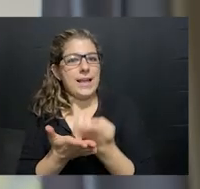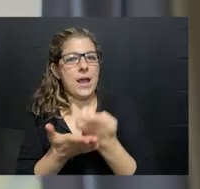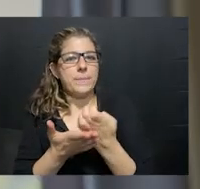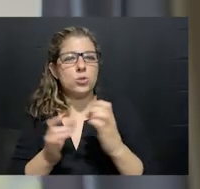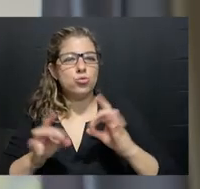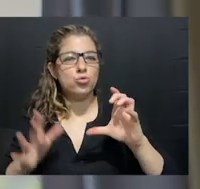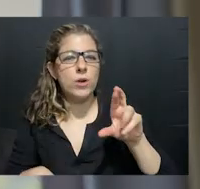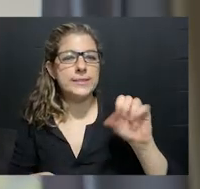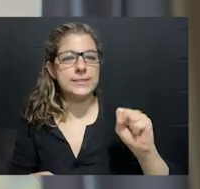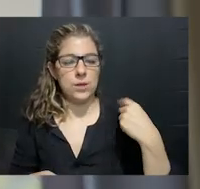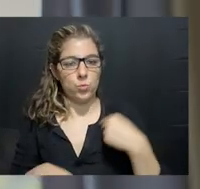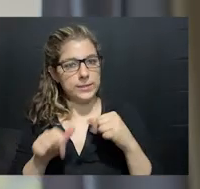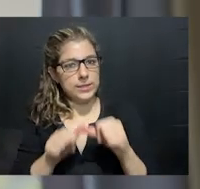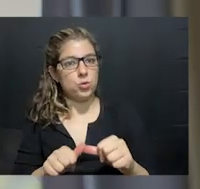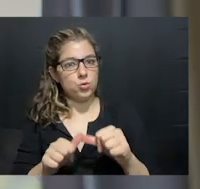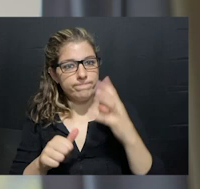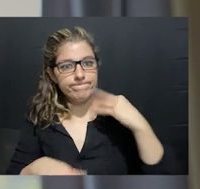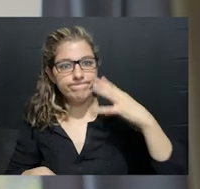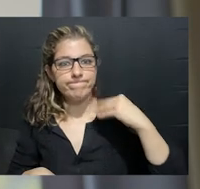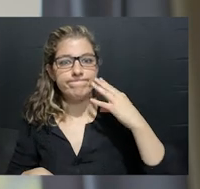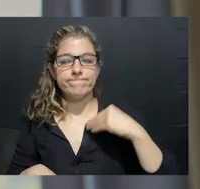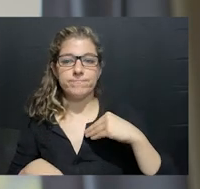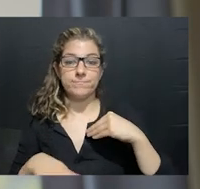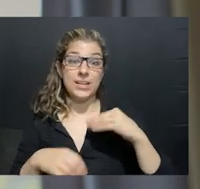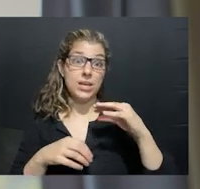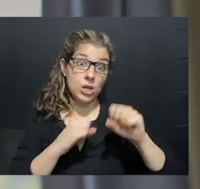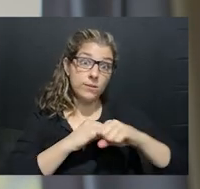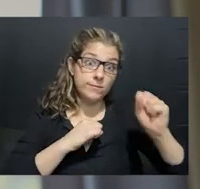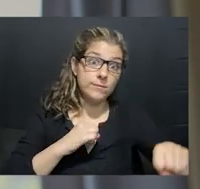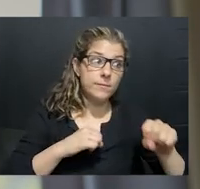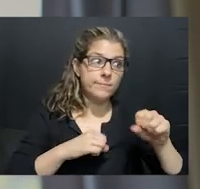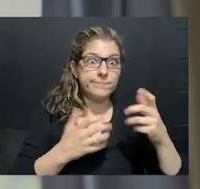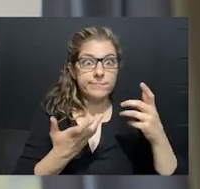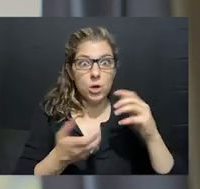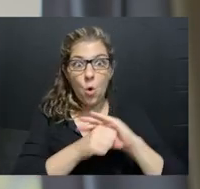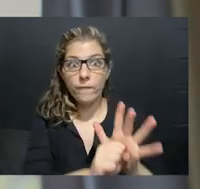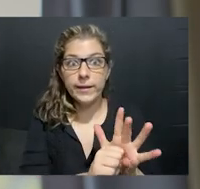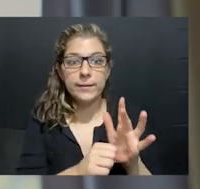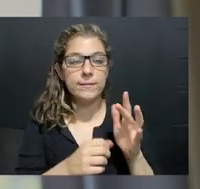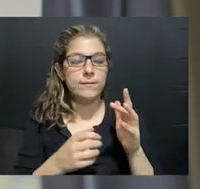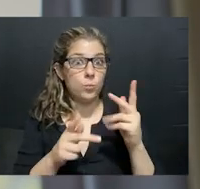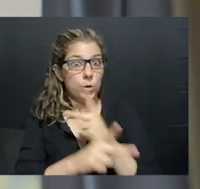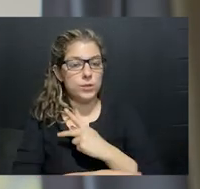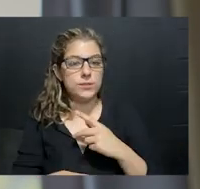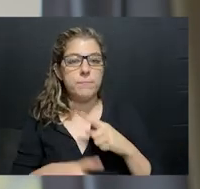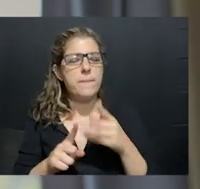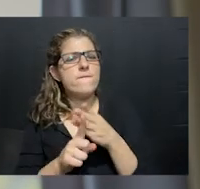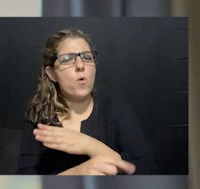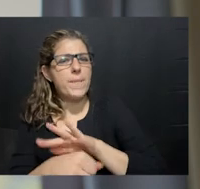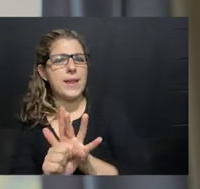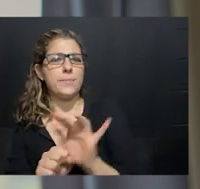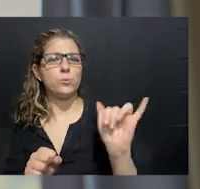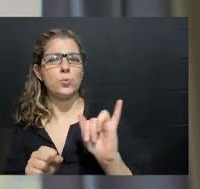economic crisis that we continue to confront, exacerbated by COVID. But prior to the pandemic,